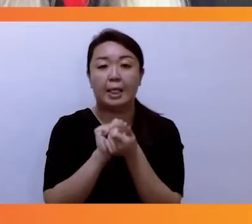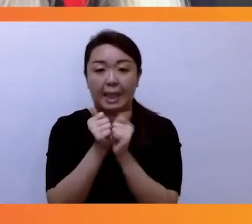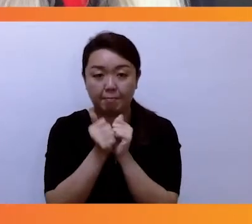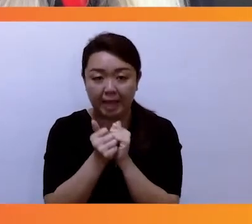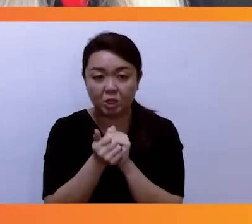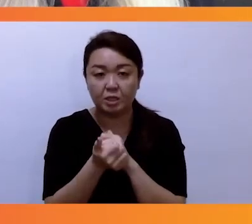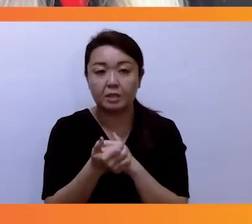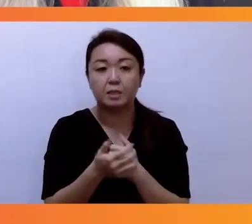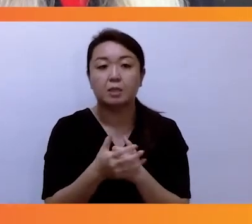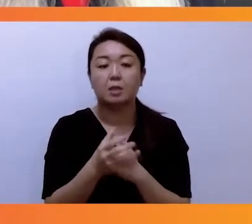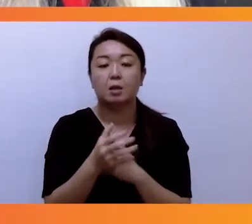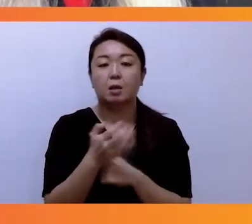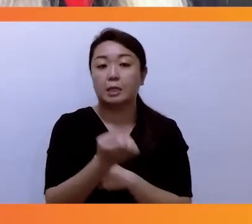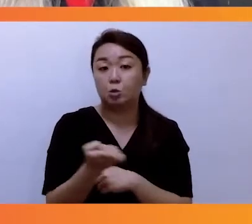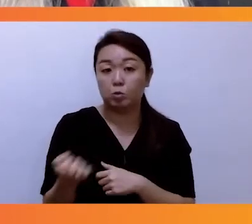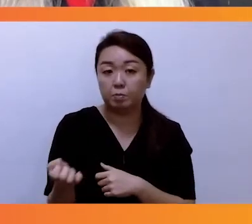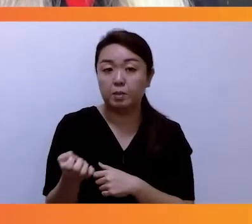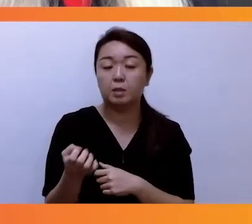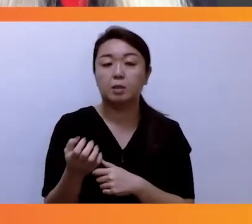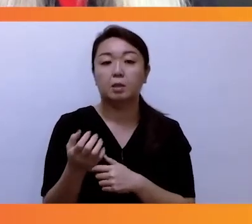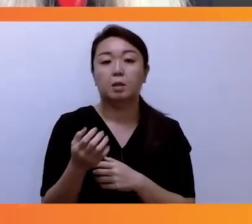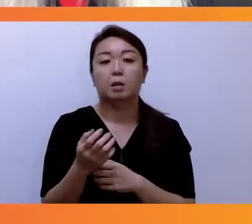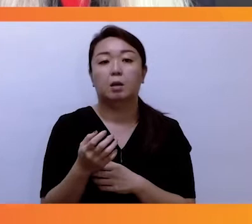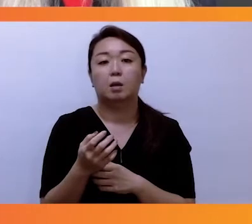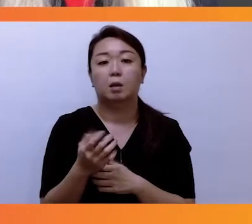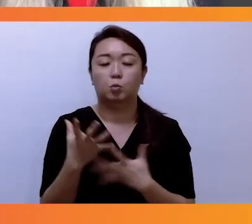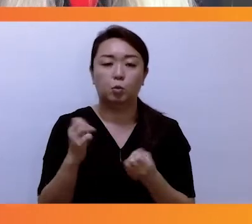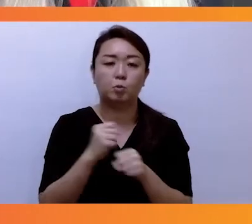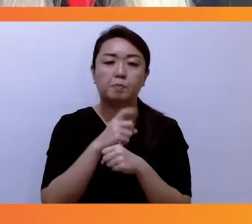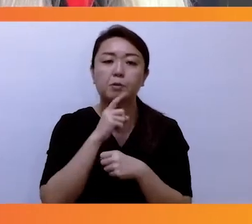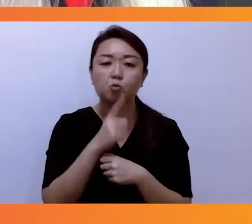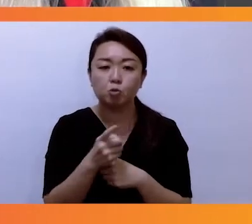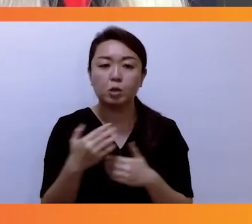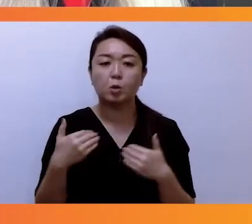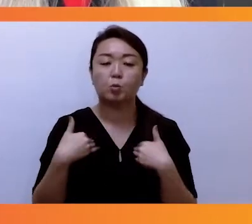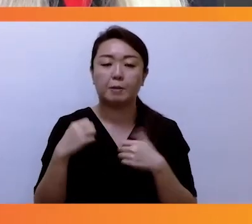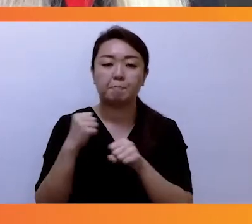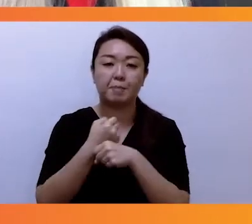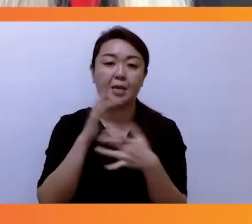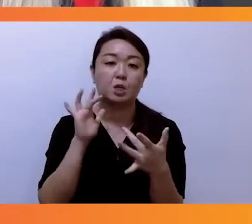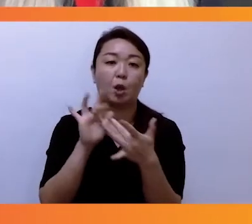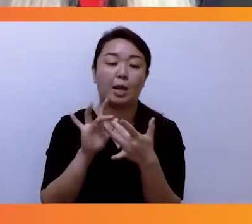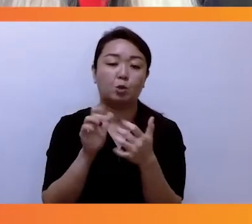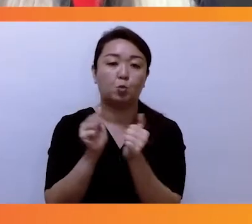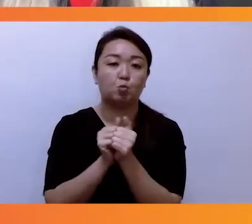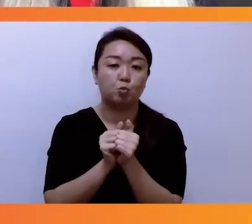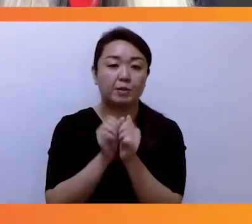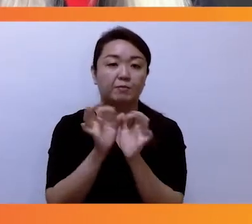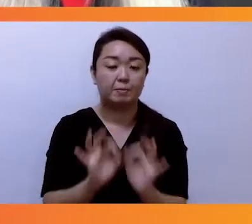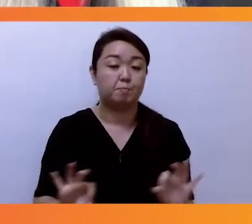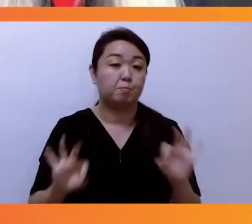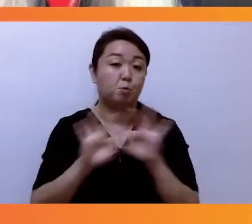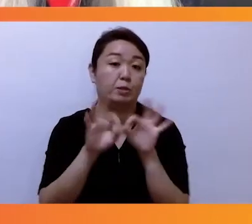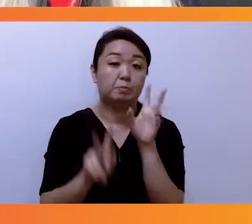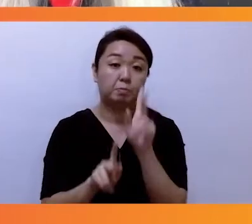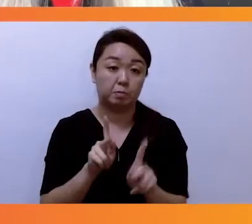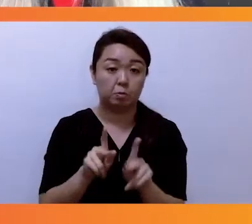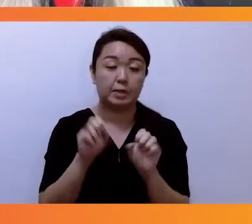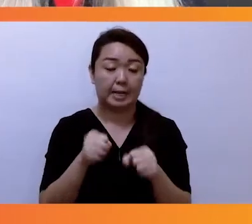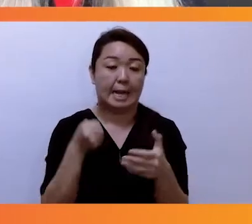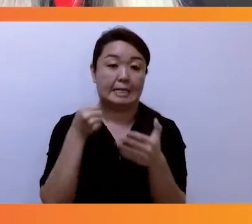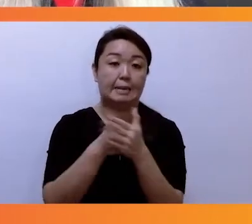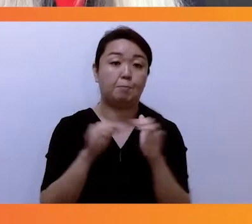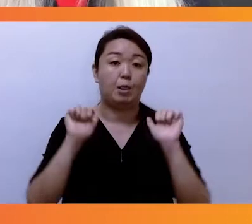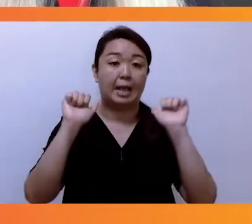rules, adaptations of equipment. We want to make sure that we're making connections with the key people